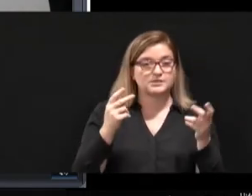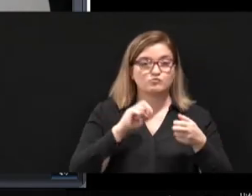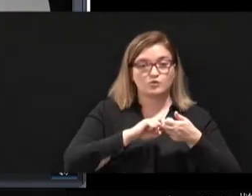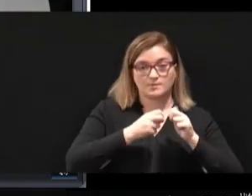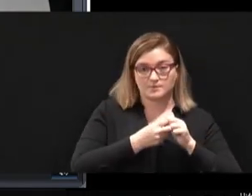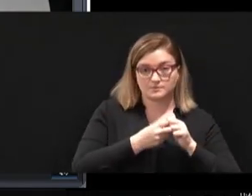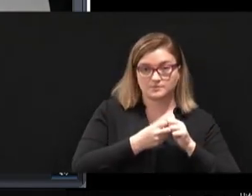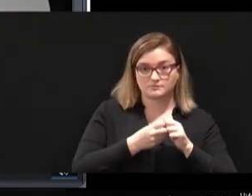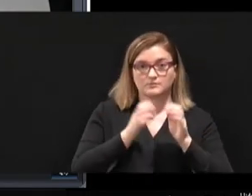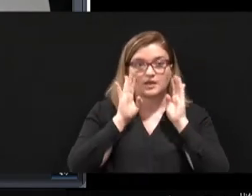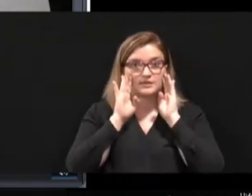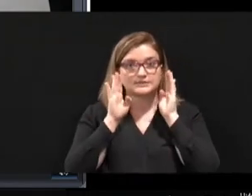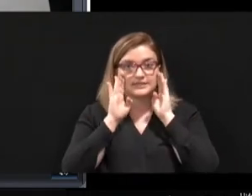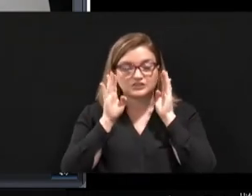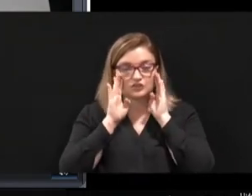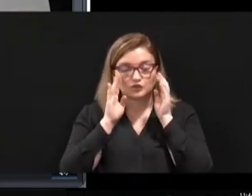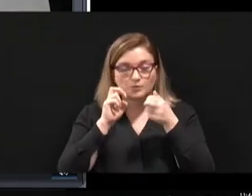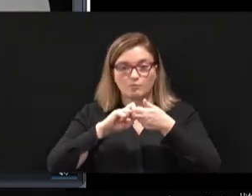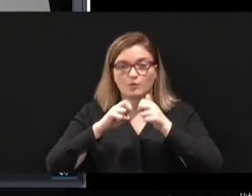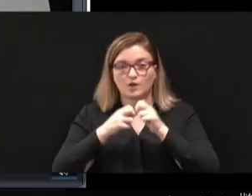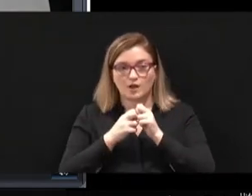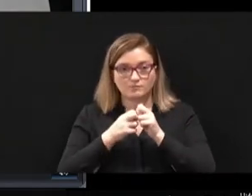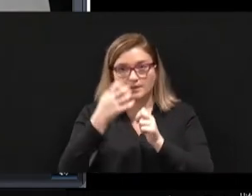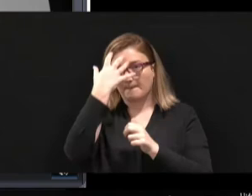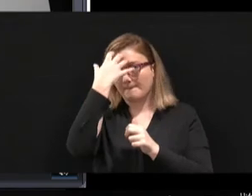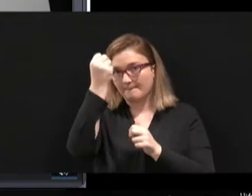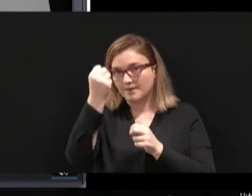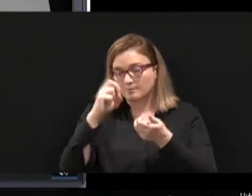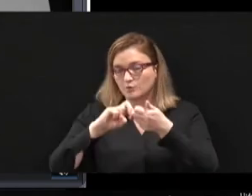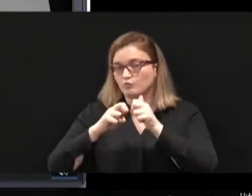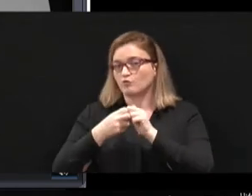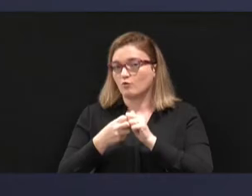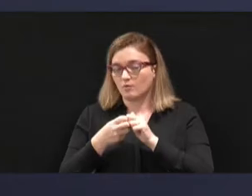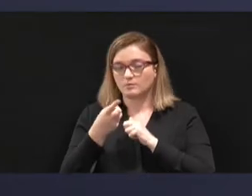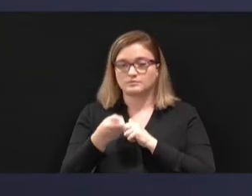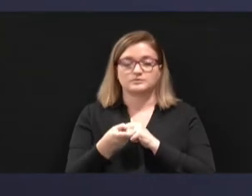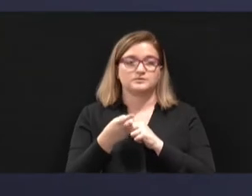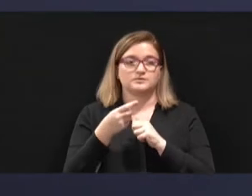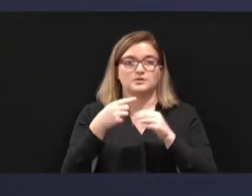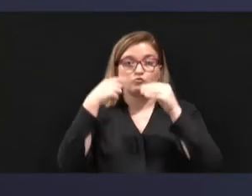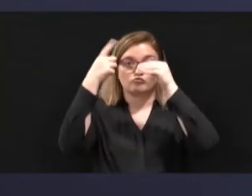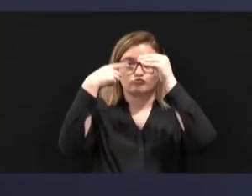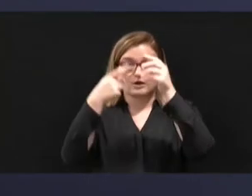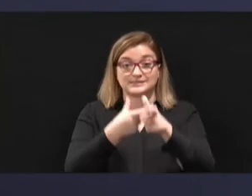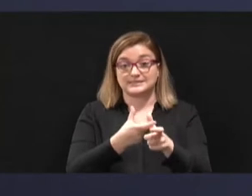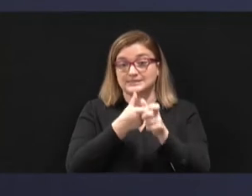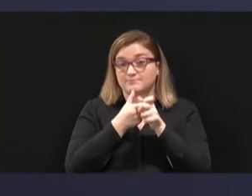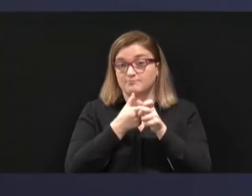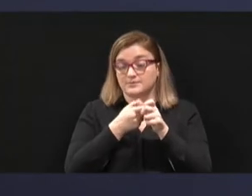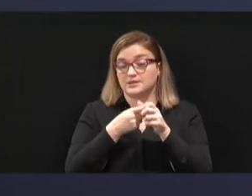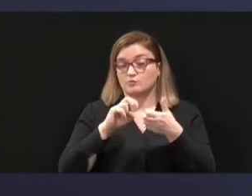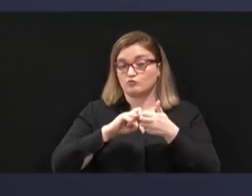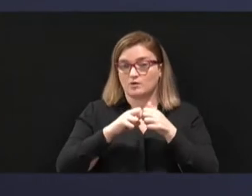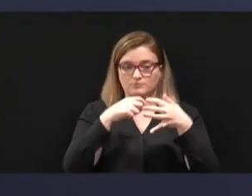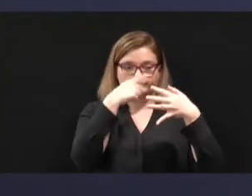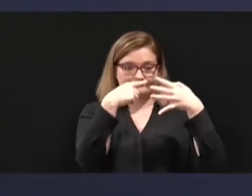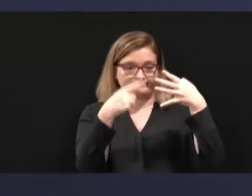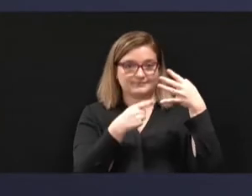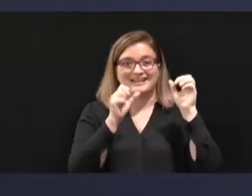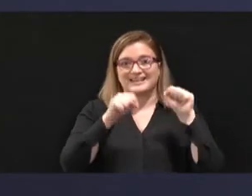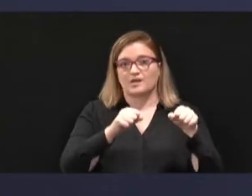visual processing issues, attention problems, memory issues, processing speed problems. All of these things